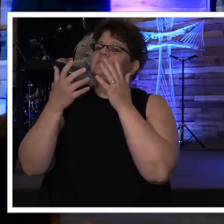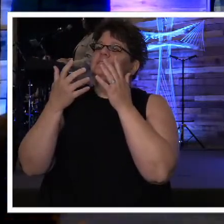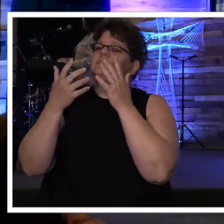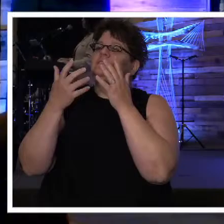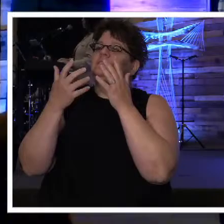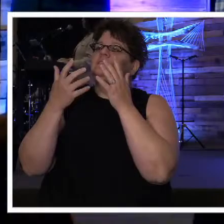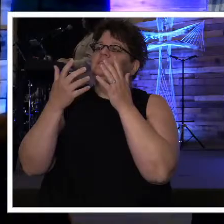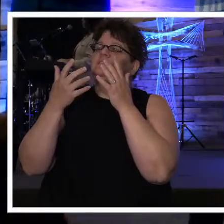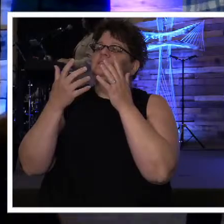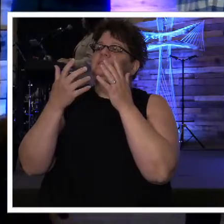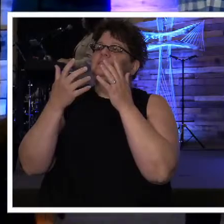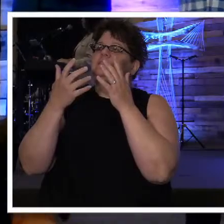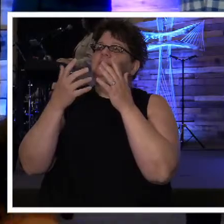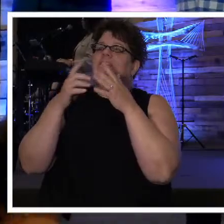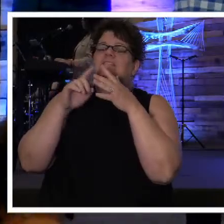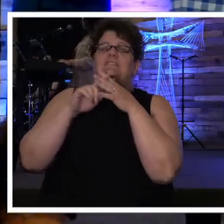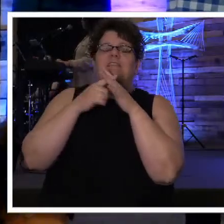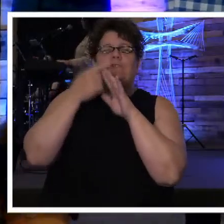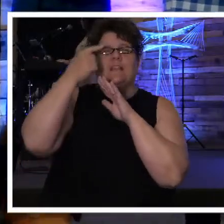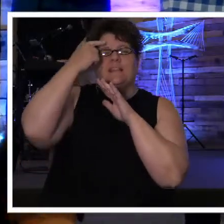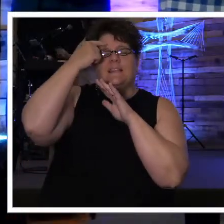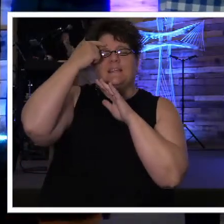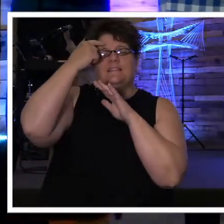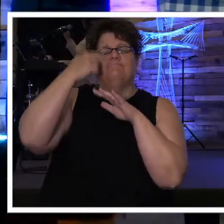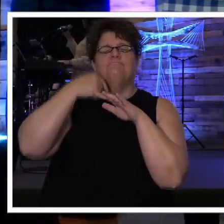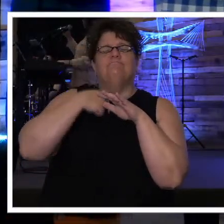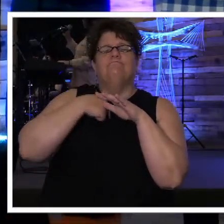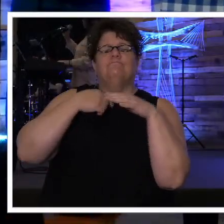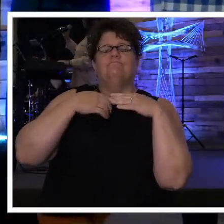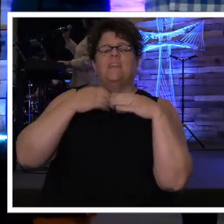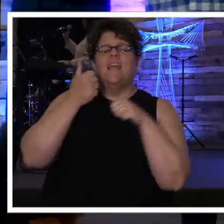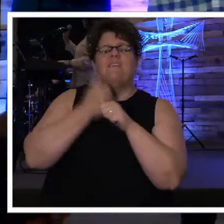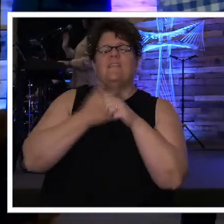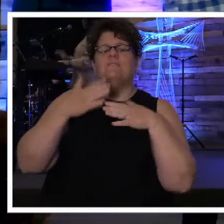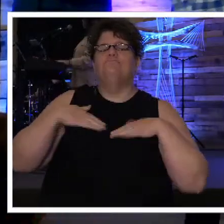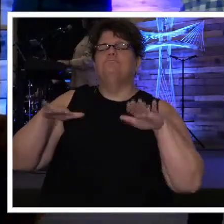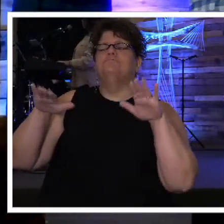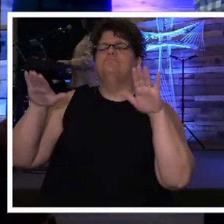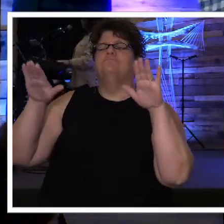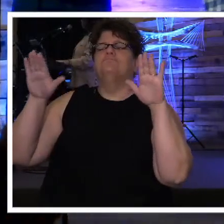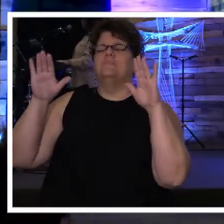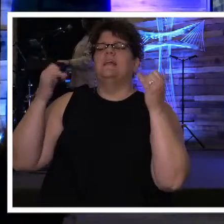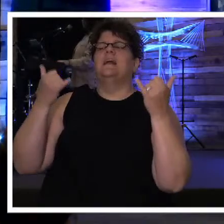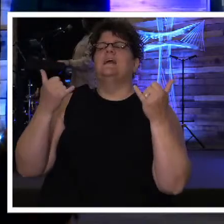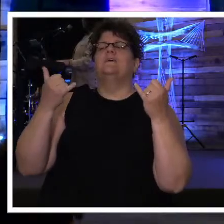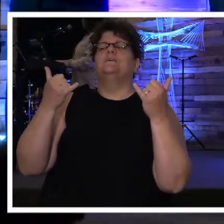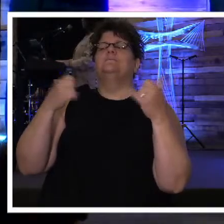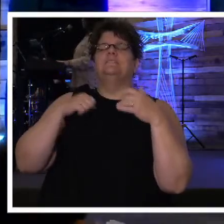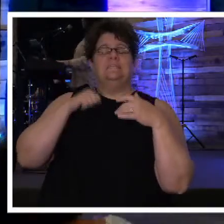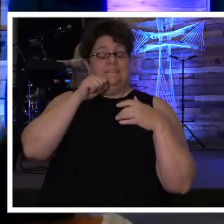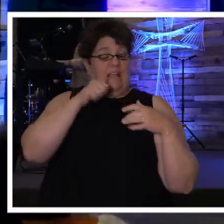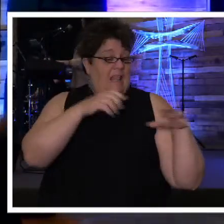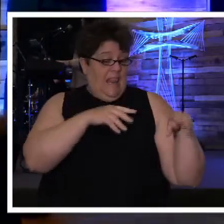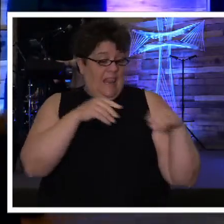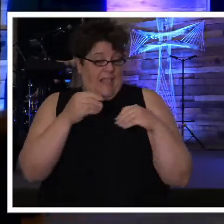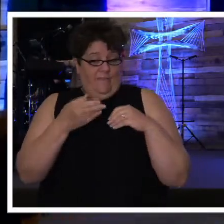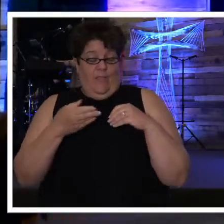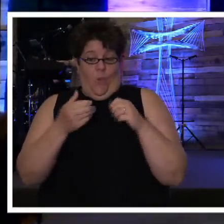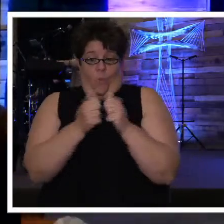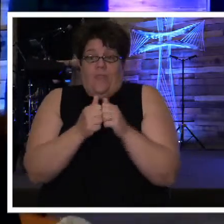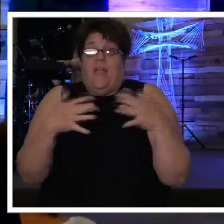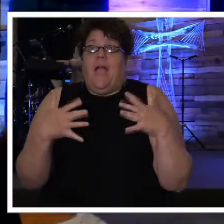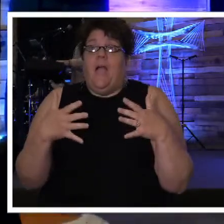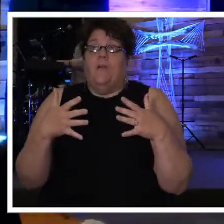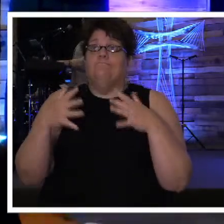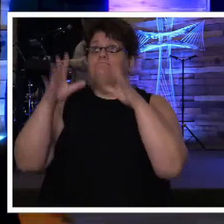state of mind that I'm going to surrender everything right now. That I'm not walking out of this place without receiving what it is